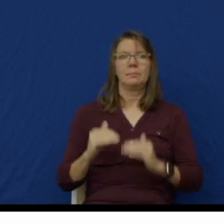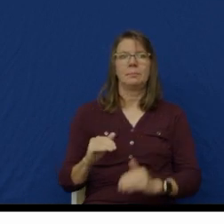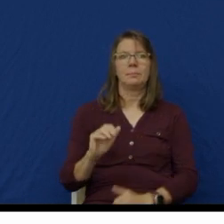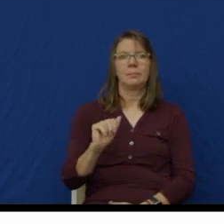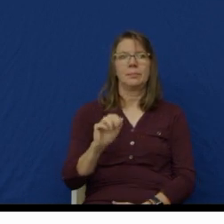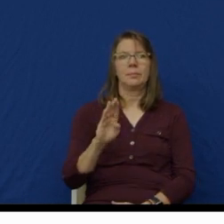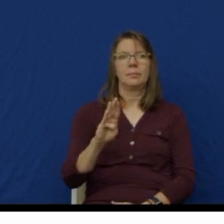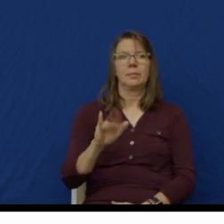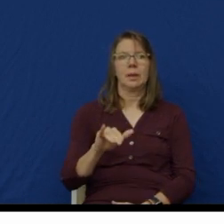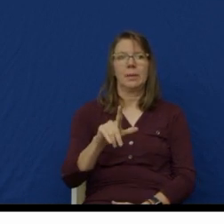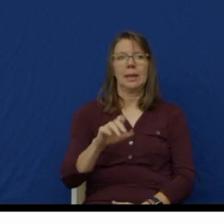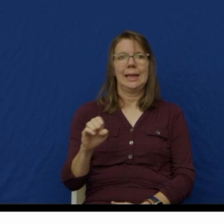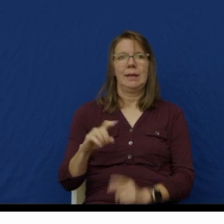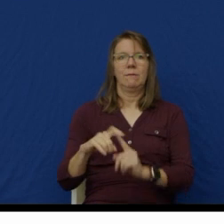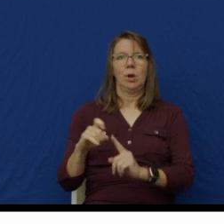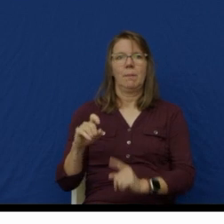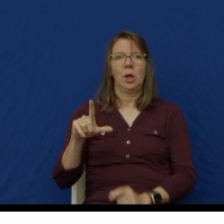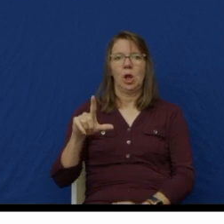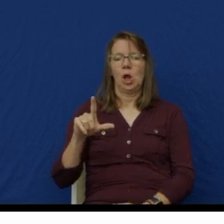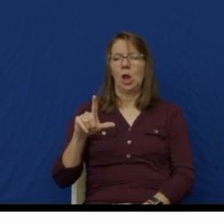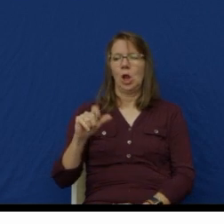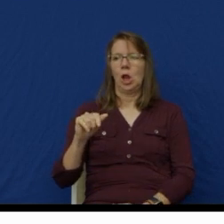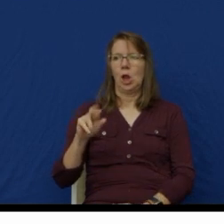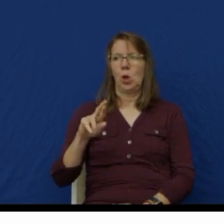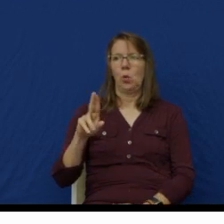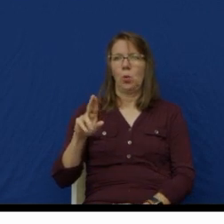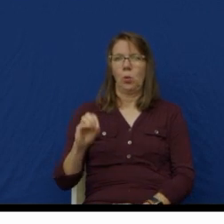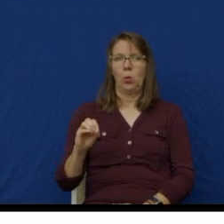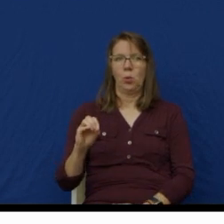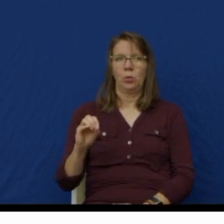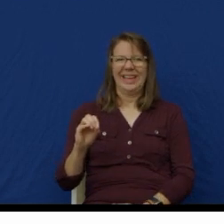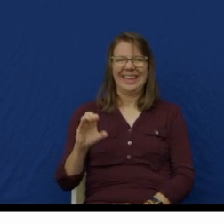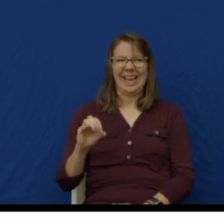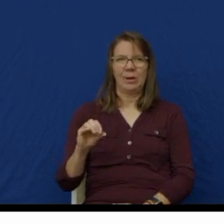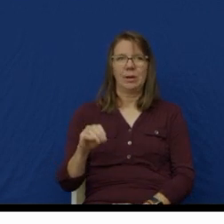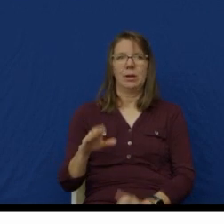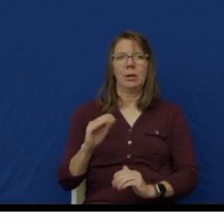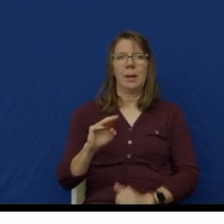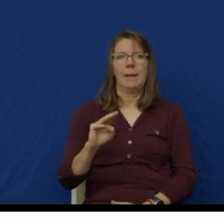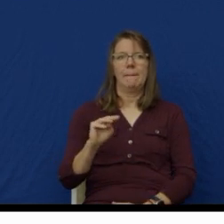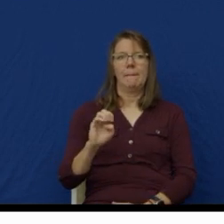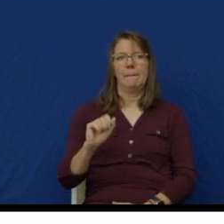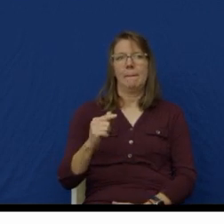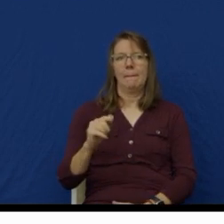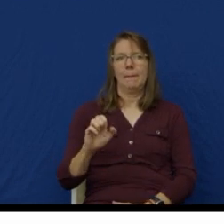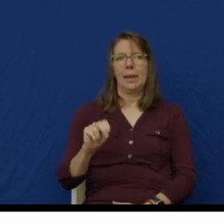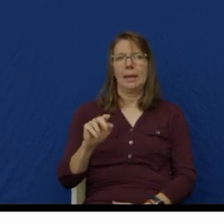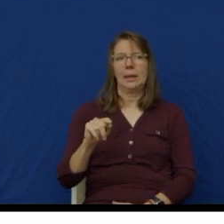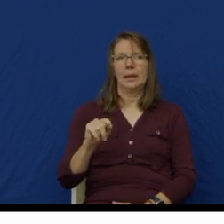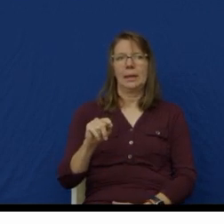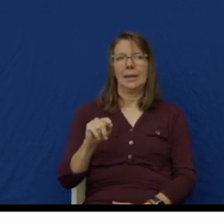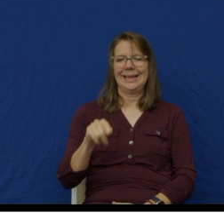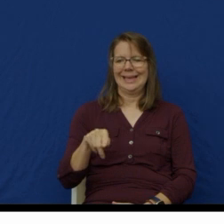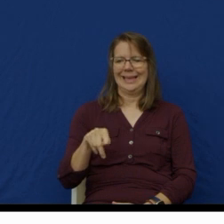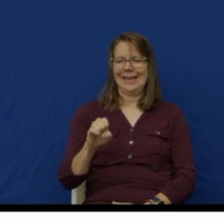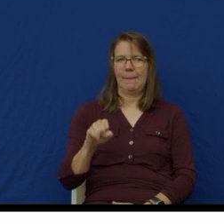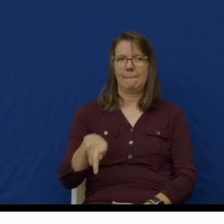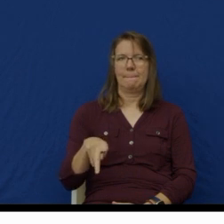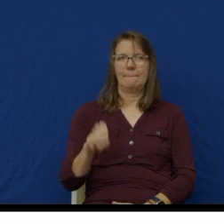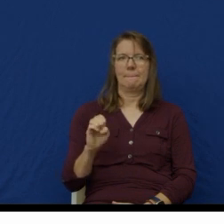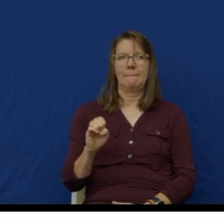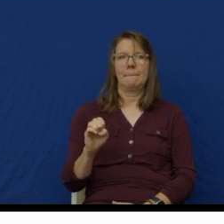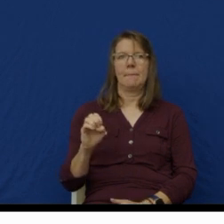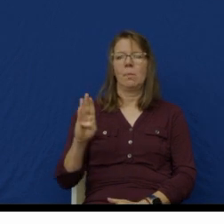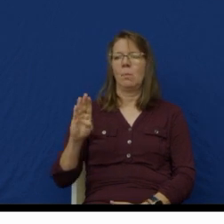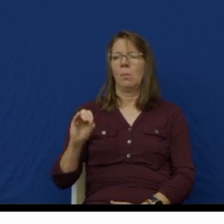LaRue County Middle; Megan Tepp, Valley Shannon Middle, Boone County; Rebecca Clark Thayer, Beaumont